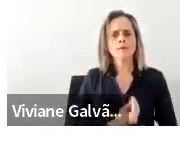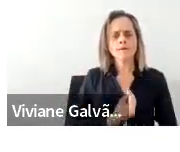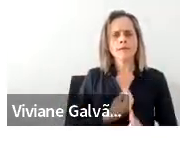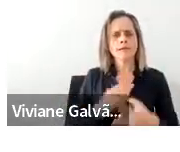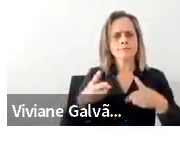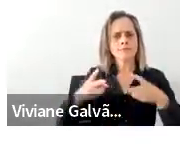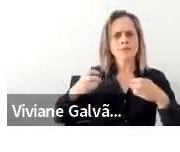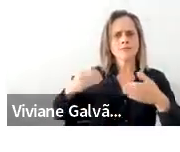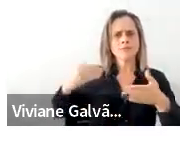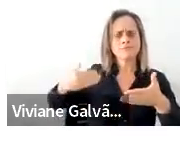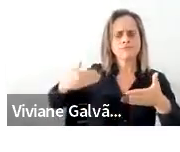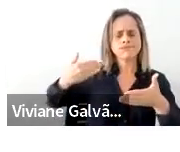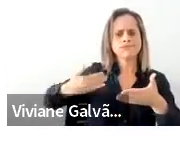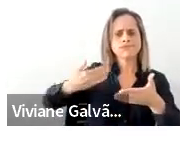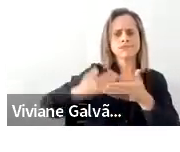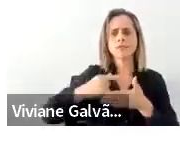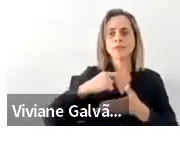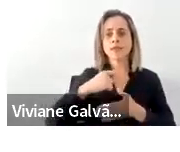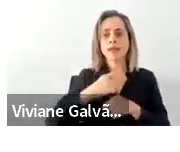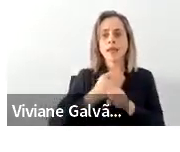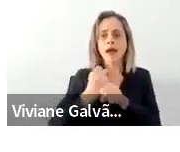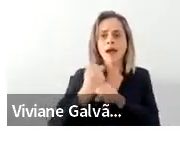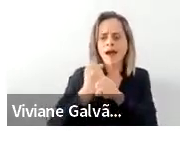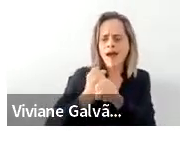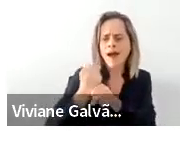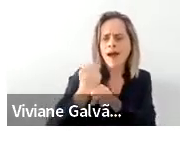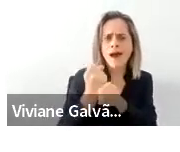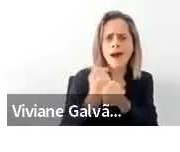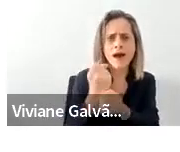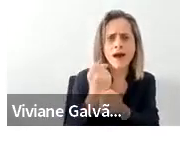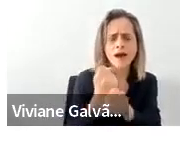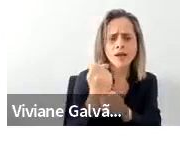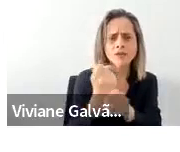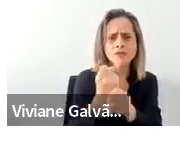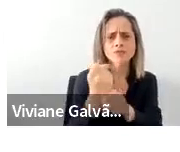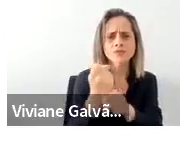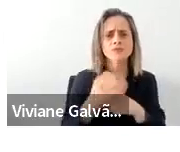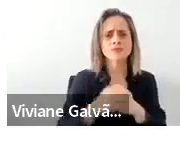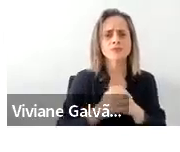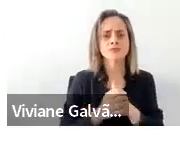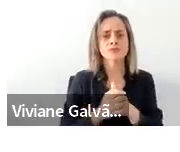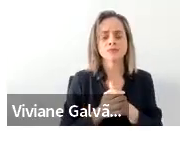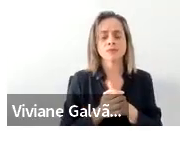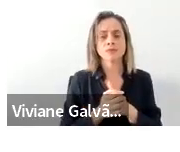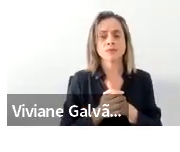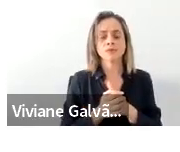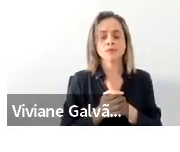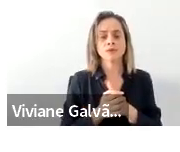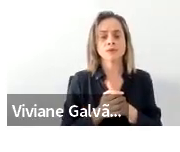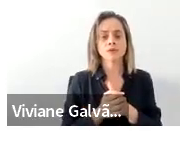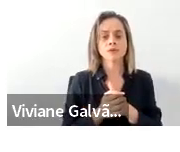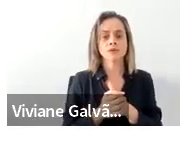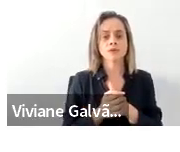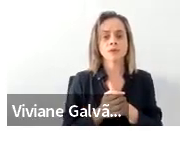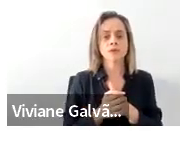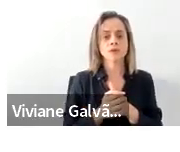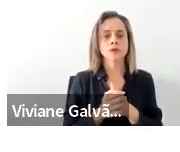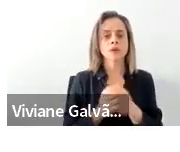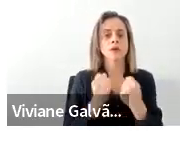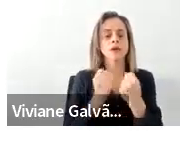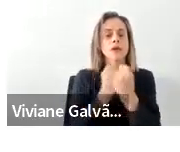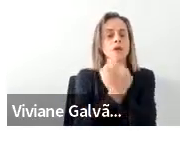world. It's impossible to see this as some kind of primitive society or